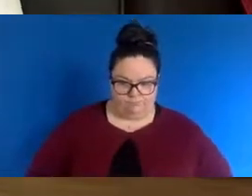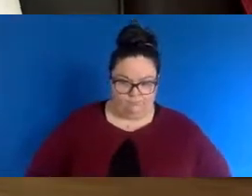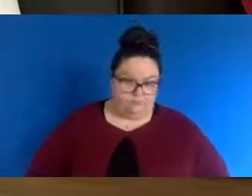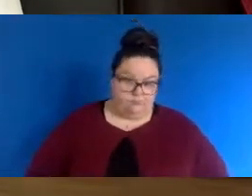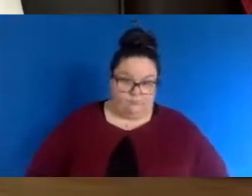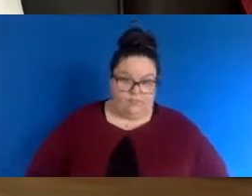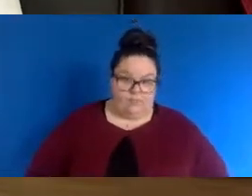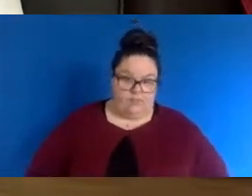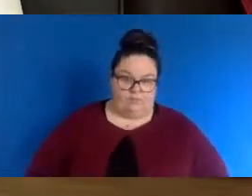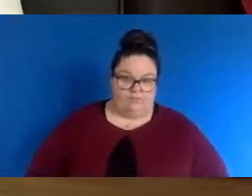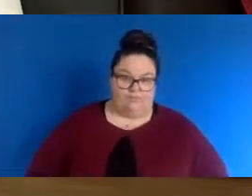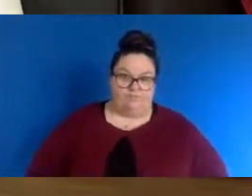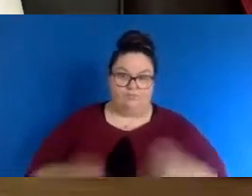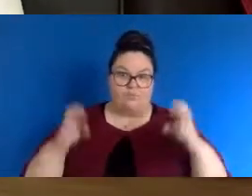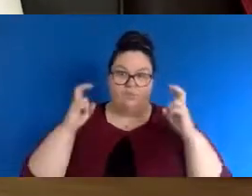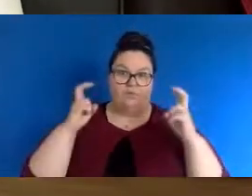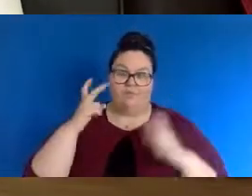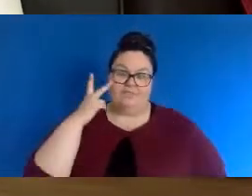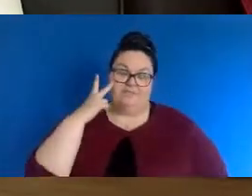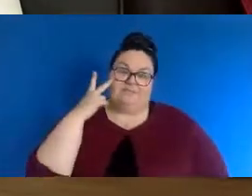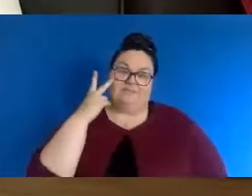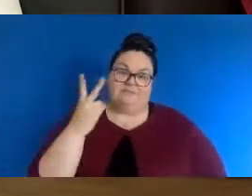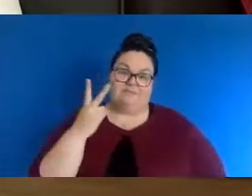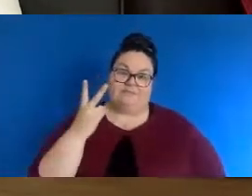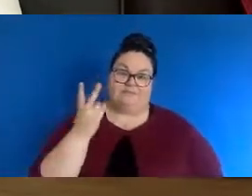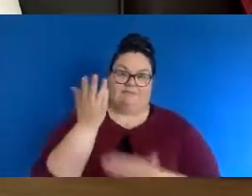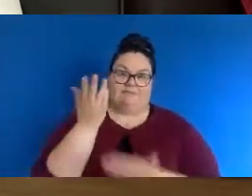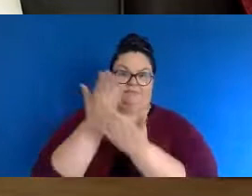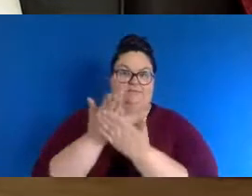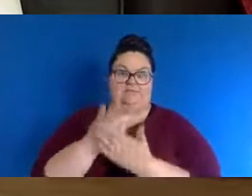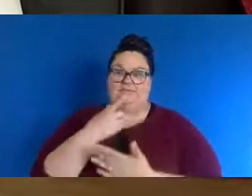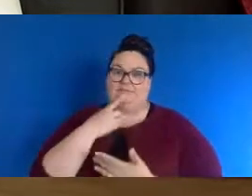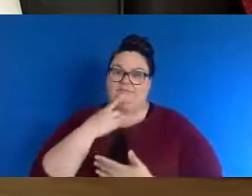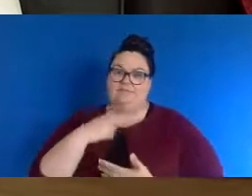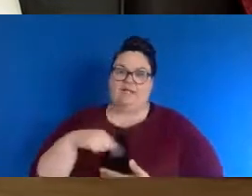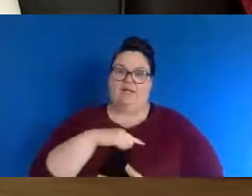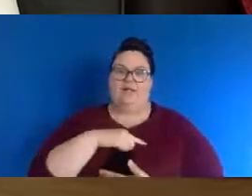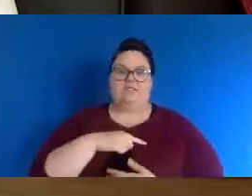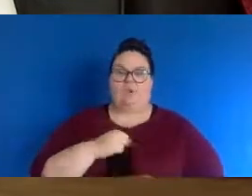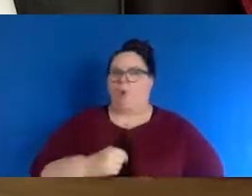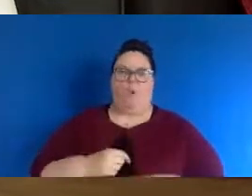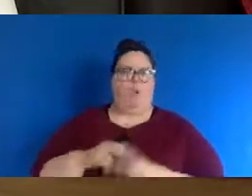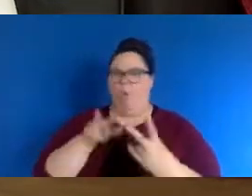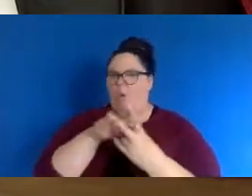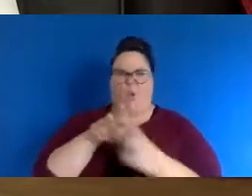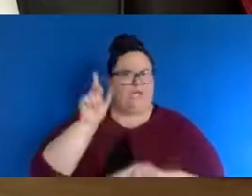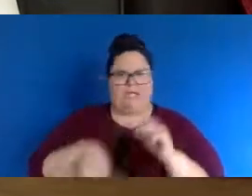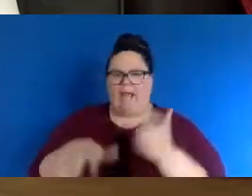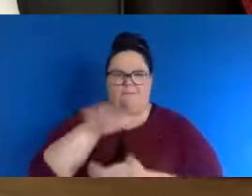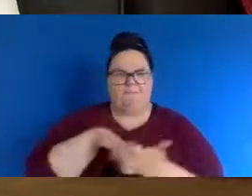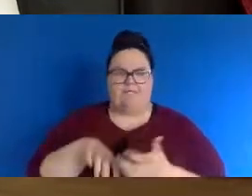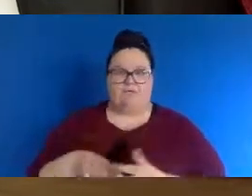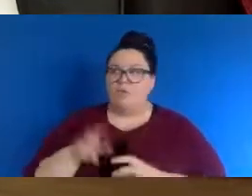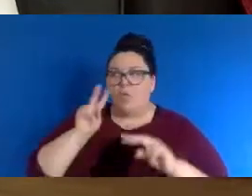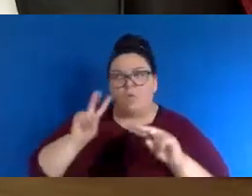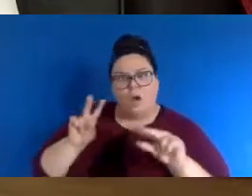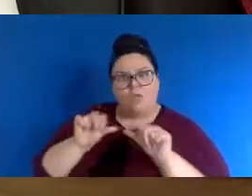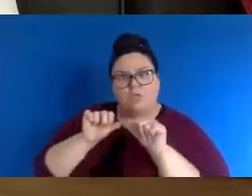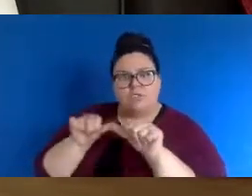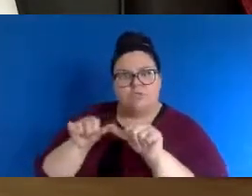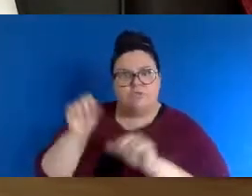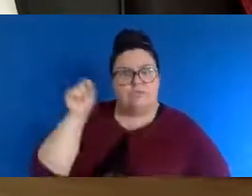Again, we haven't seen any data otherwise at this point in time here in Canada. So again, we will keep monitoring the situation,